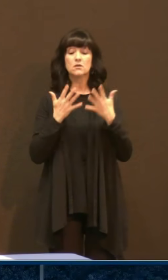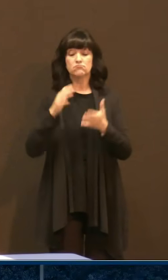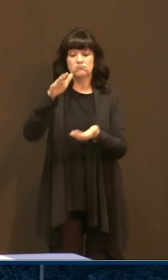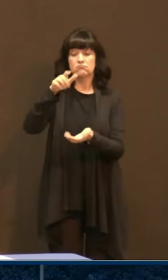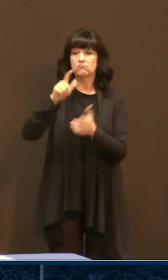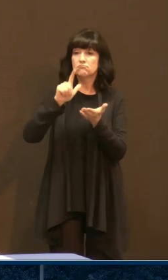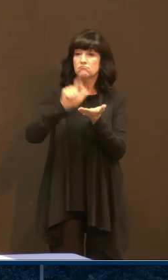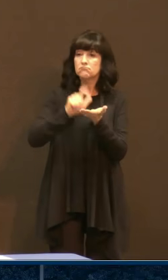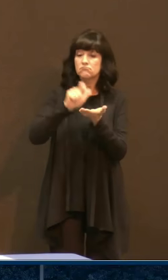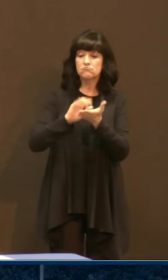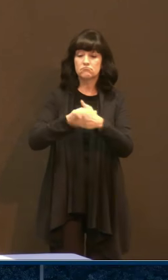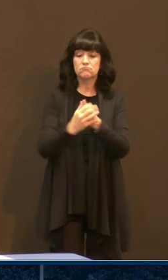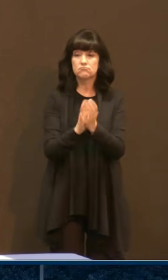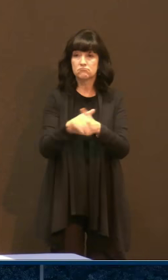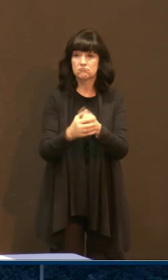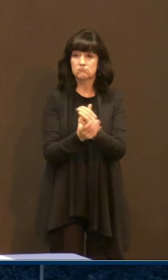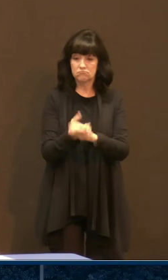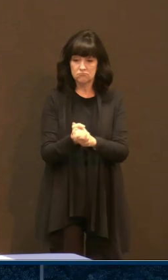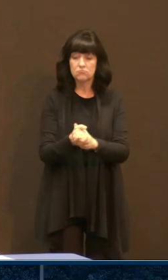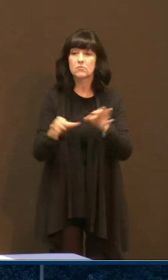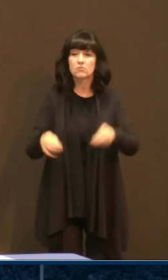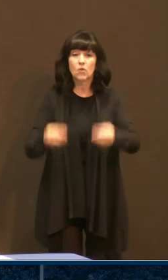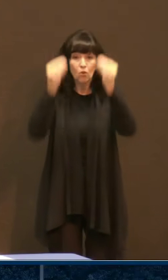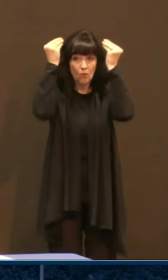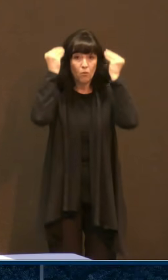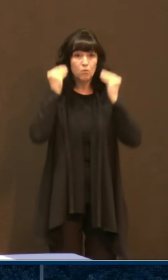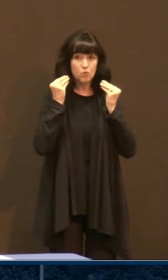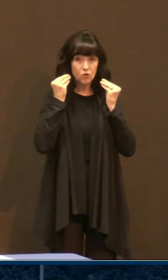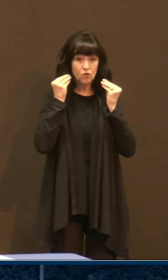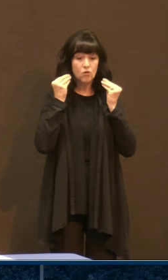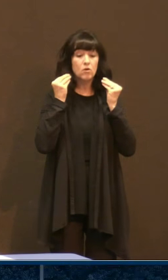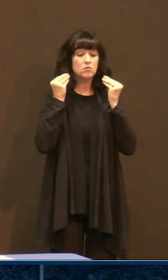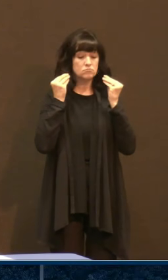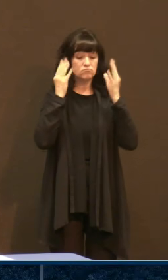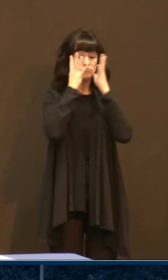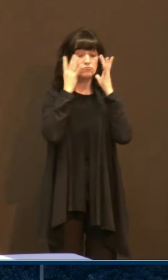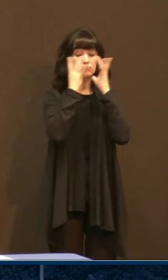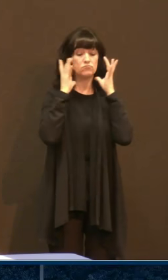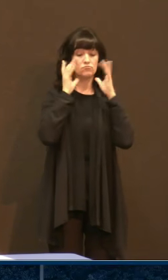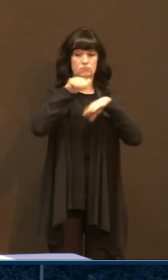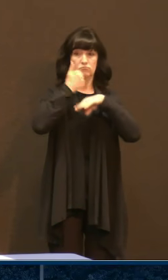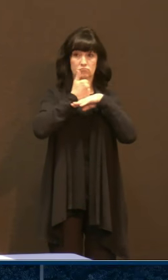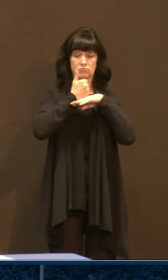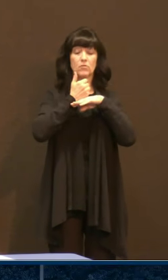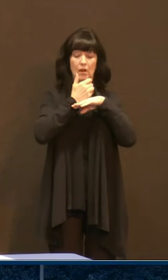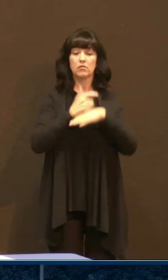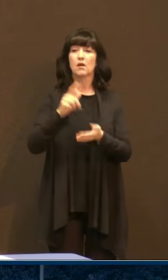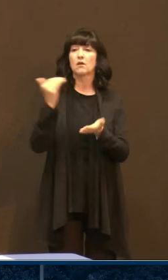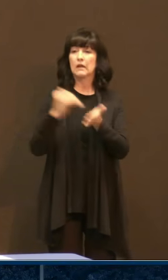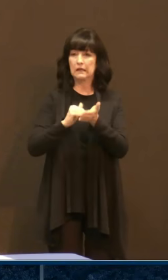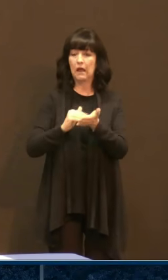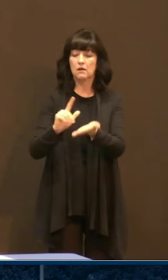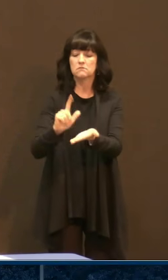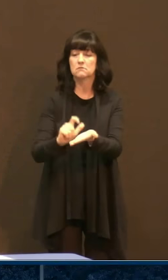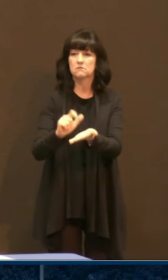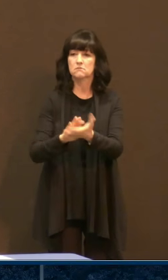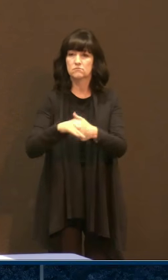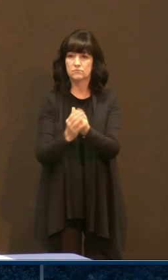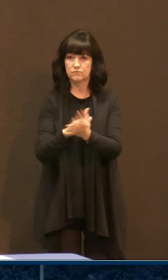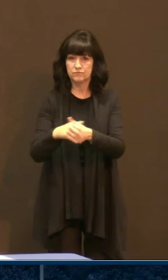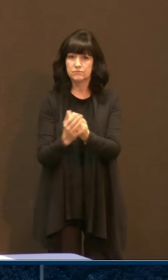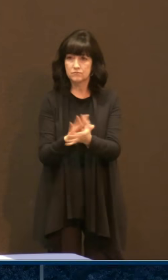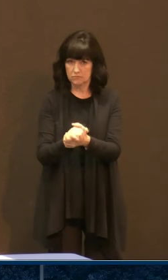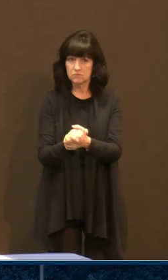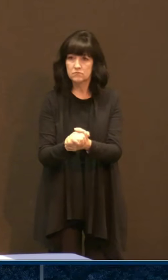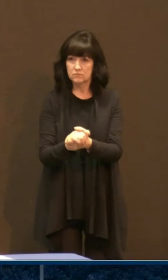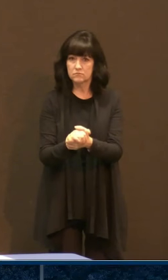on, after you take it off, so that you're not spreading. But the reality is this is